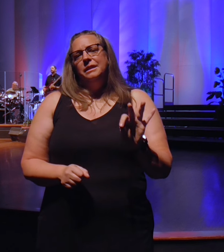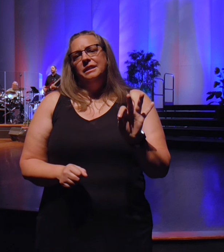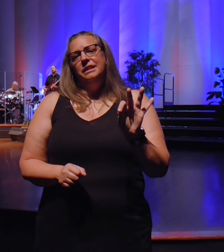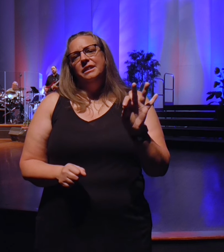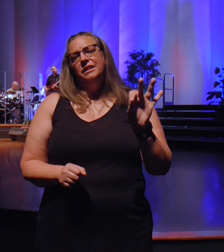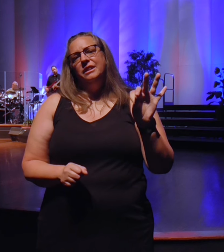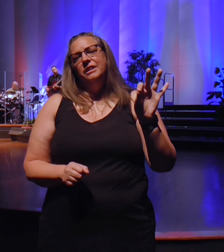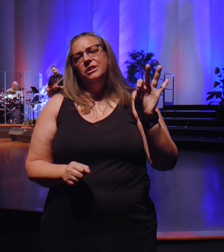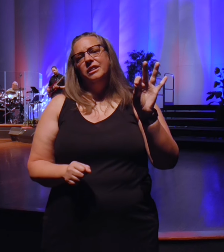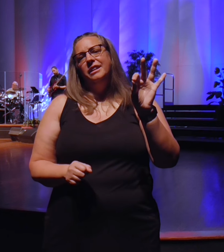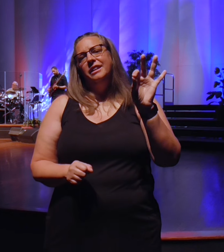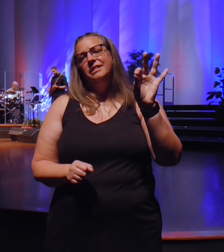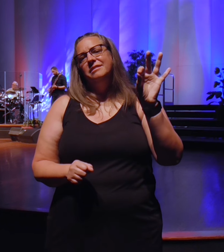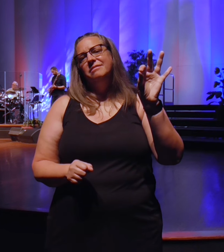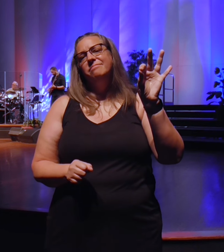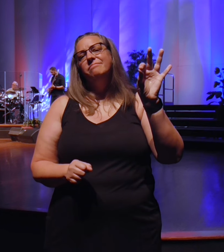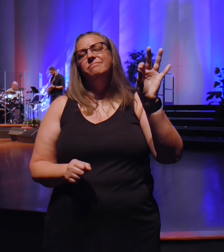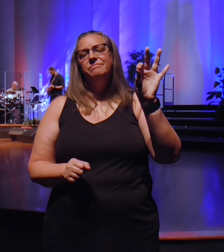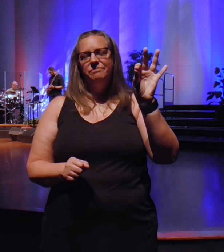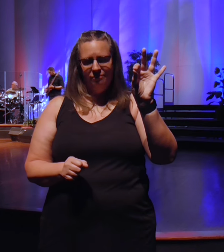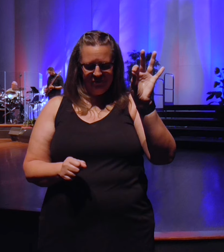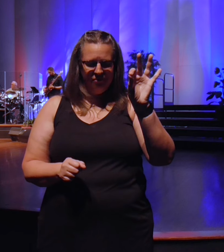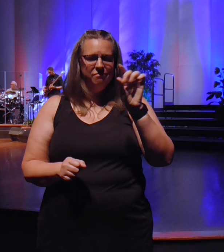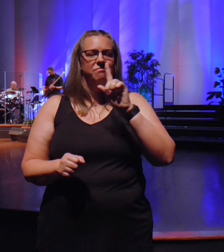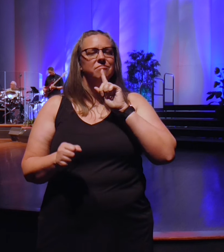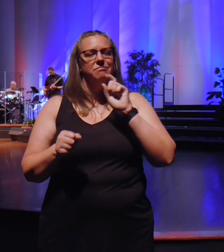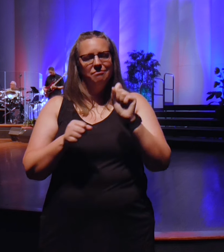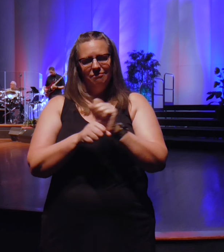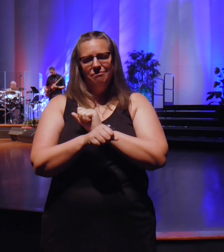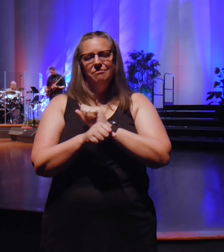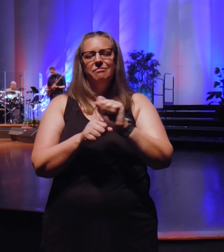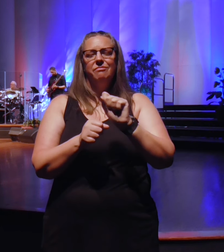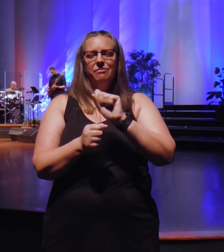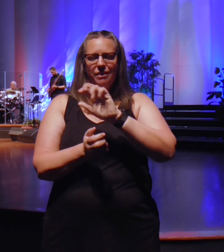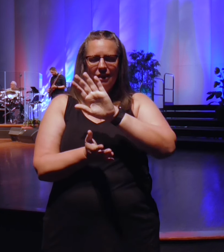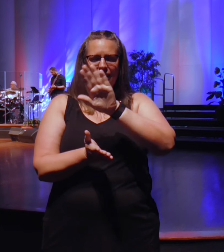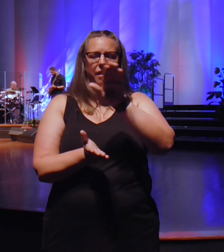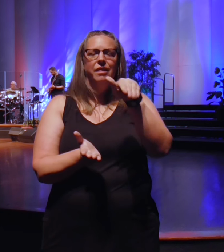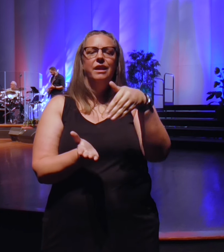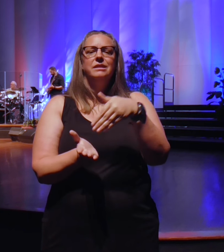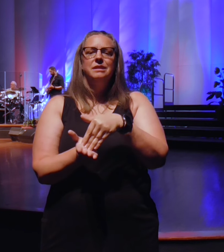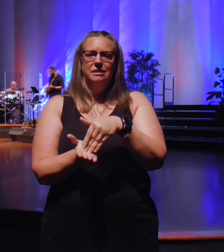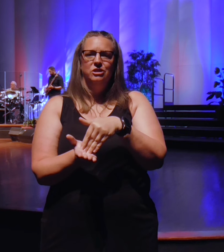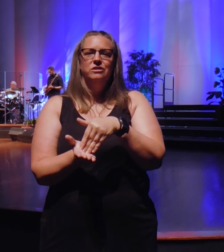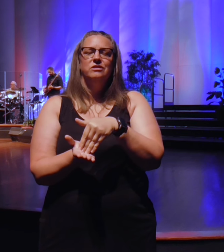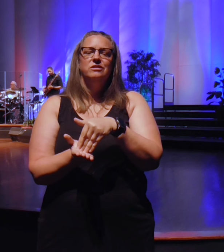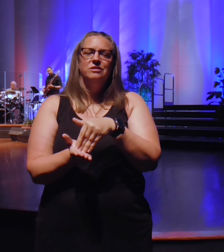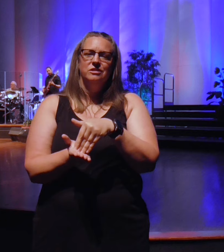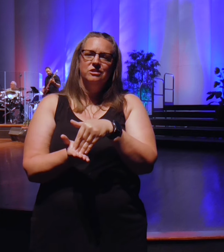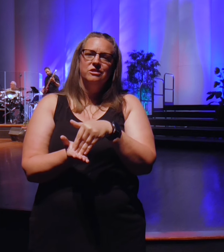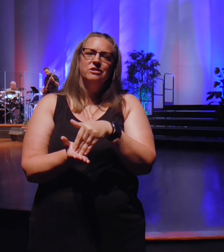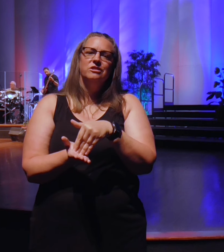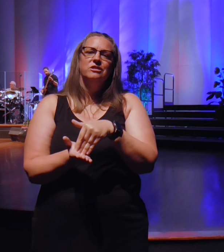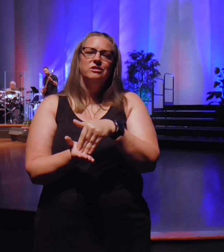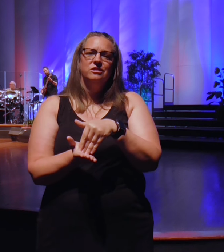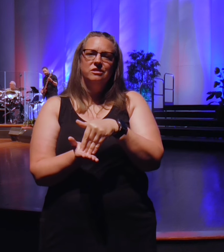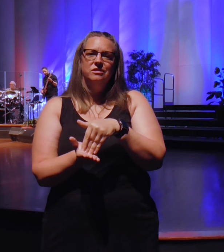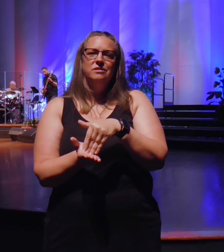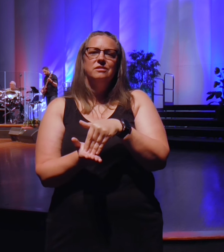Spirit. Spirit at the center of it